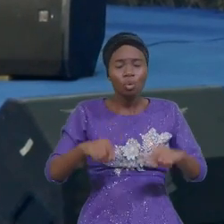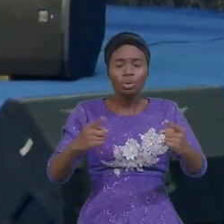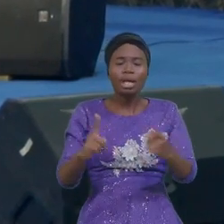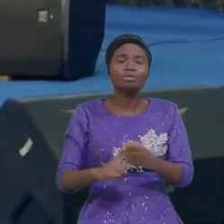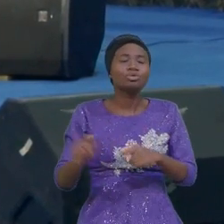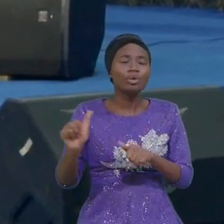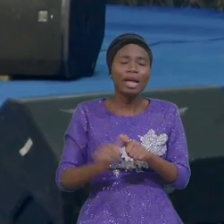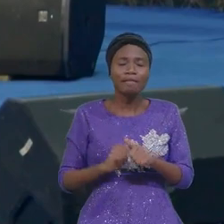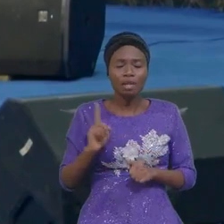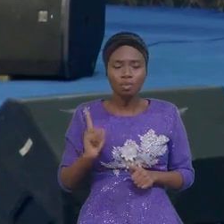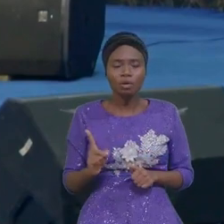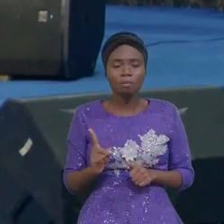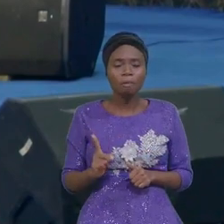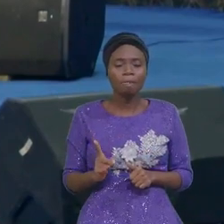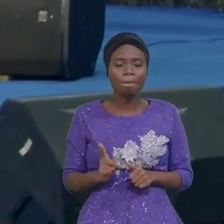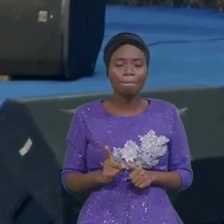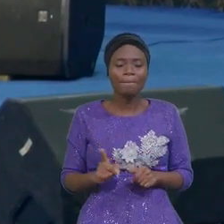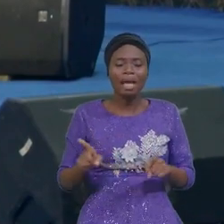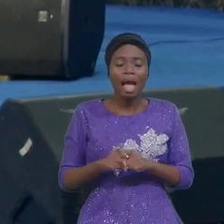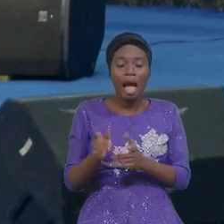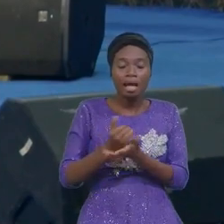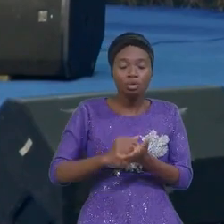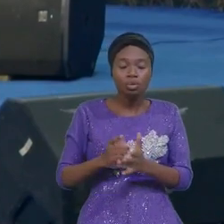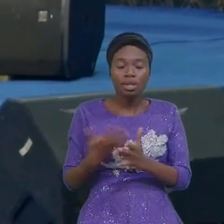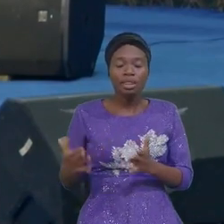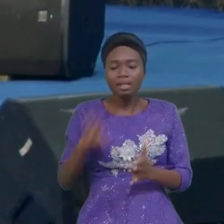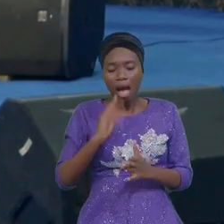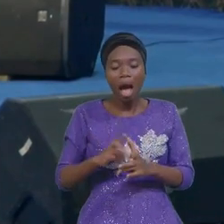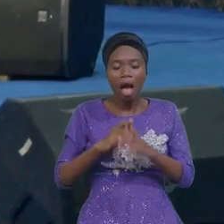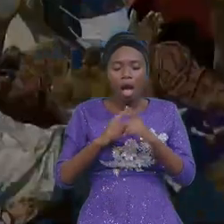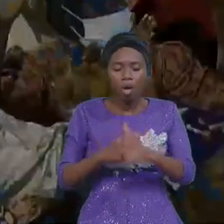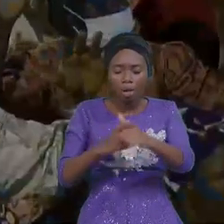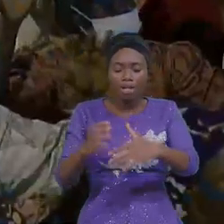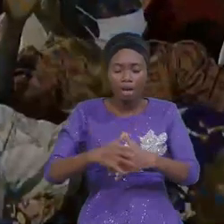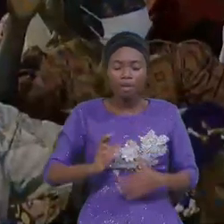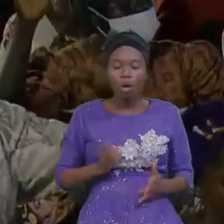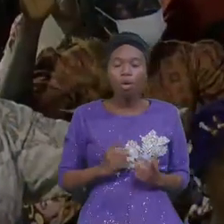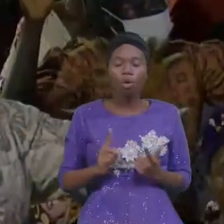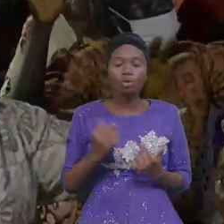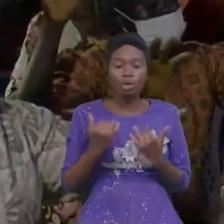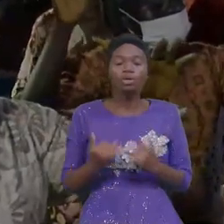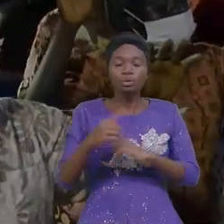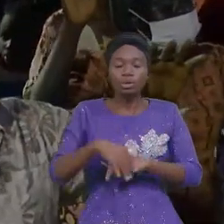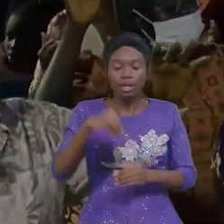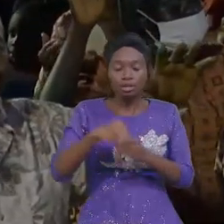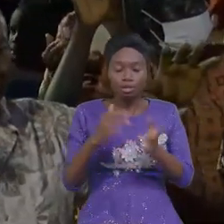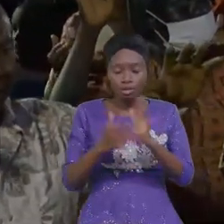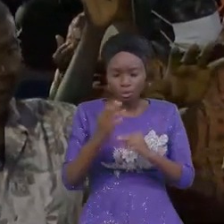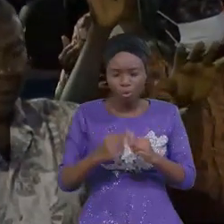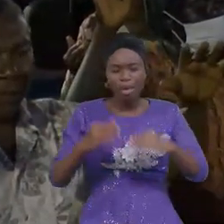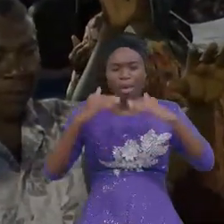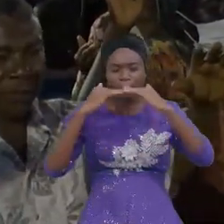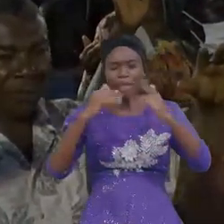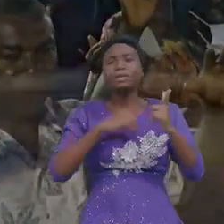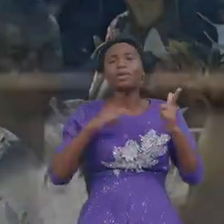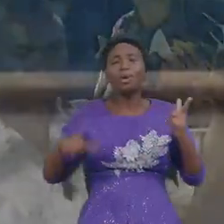everyone as those things are running after us even tonight in Jesus' name. Thank you, Lord, for the